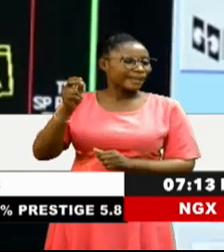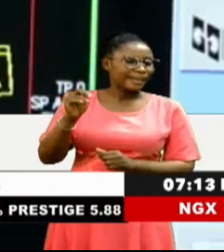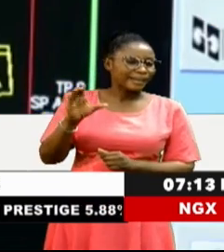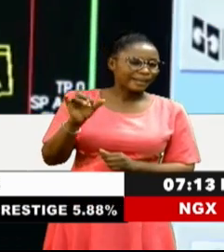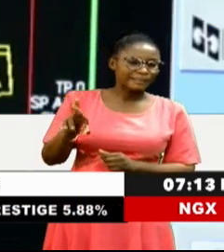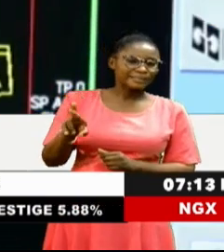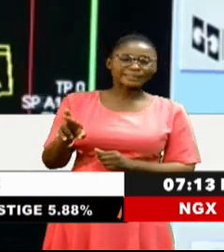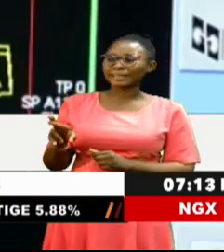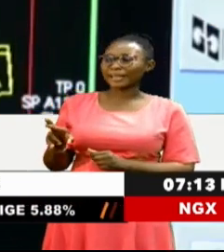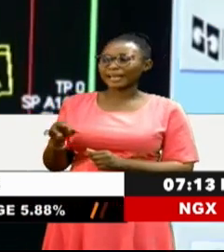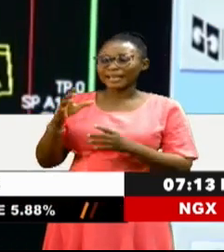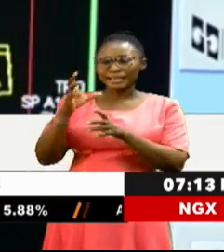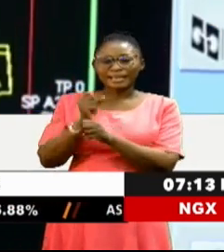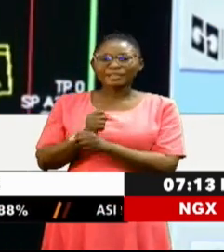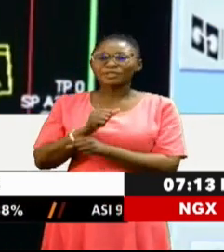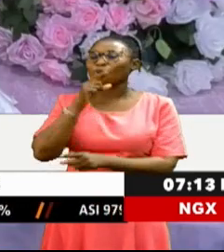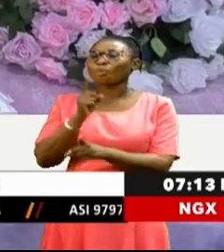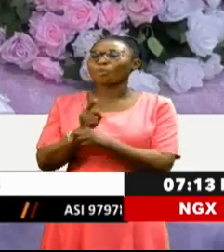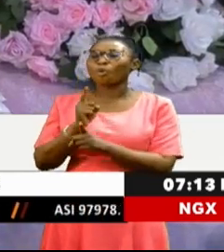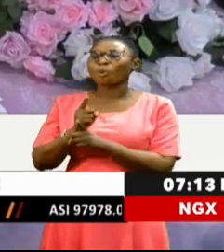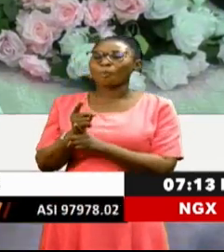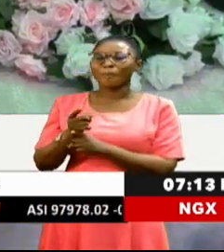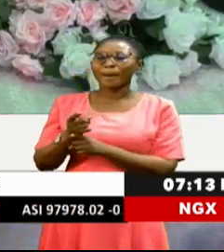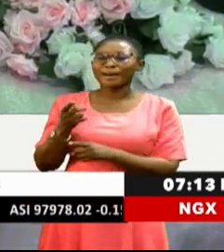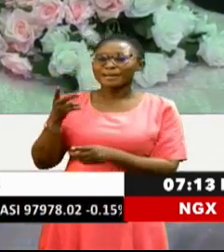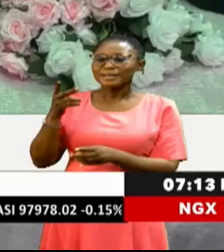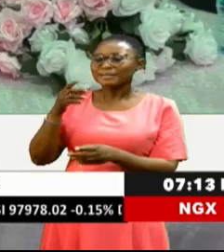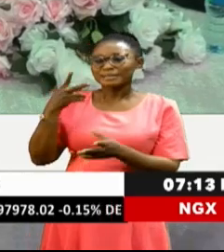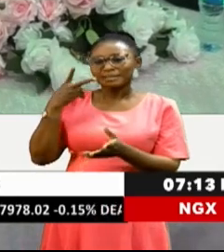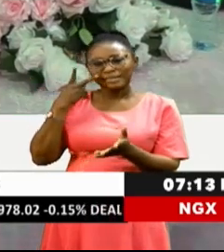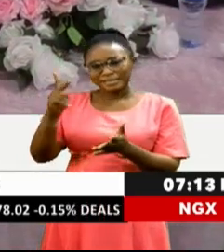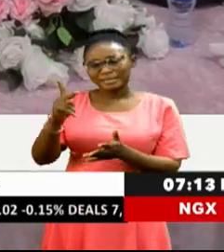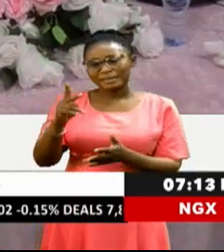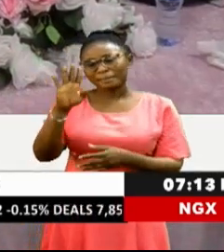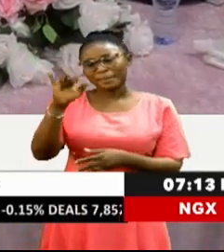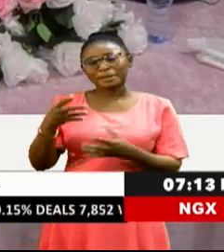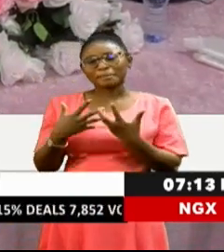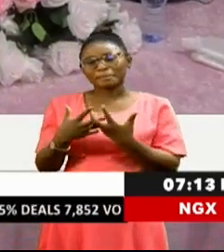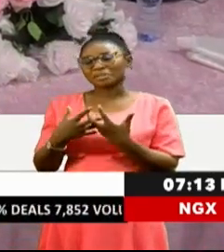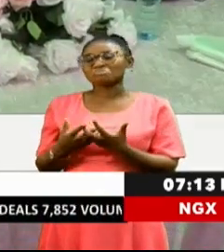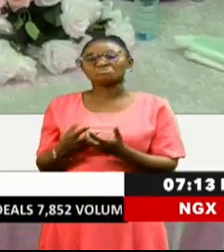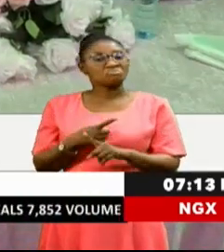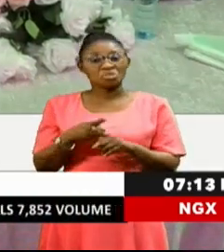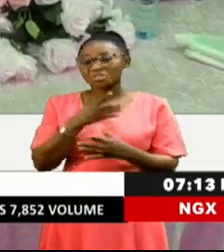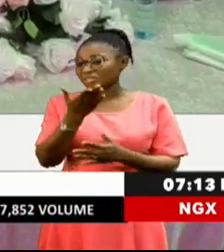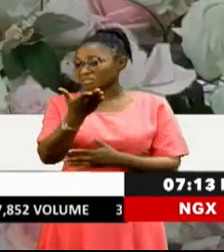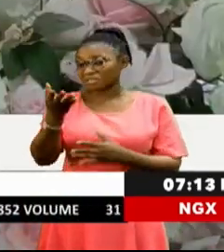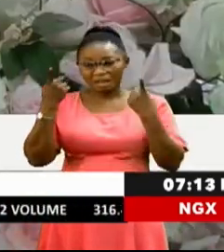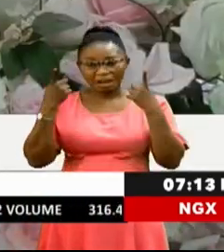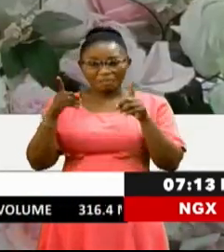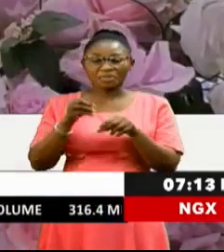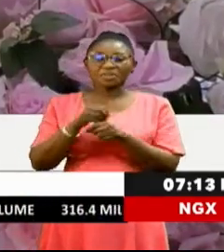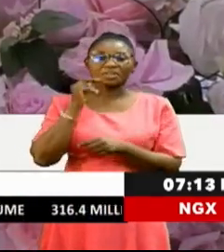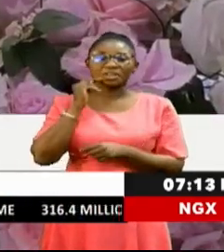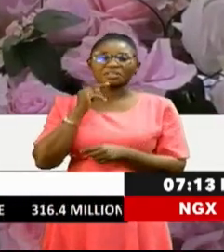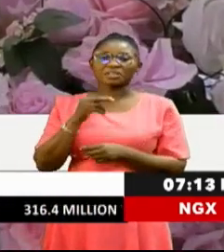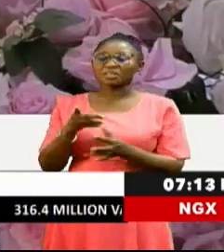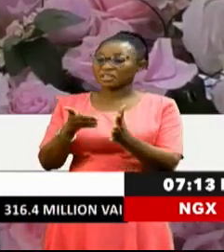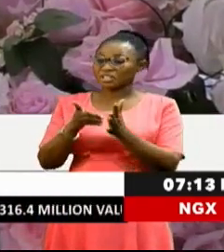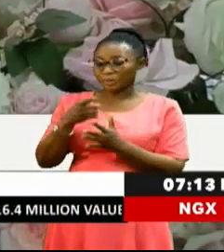radiation or an incorrect diagnosis. Unfortunately, this does happen. In Nigeria, the demand